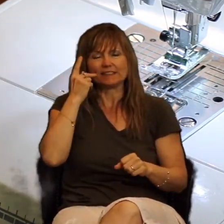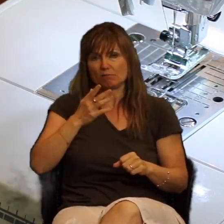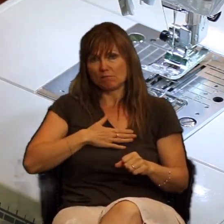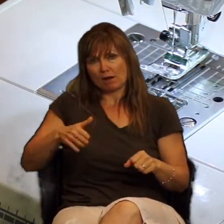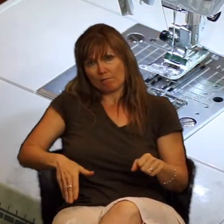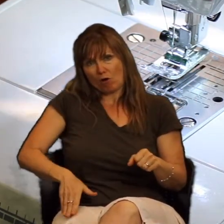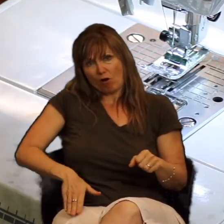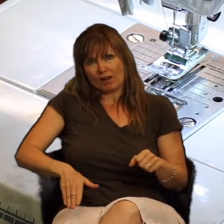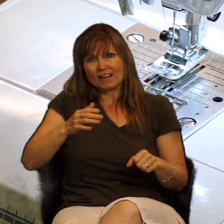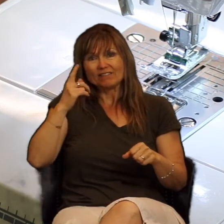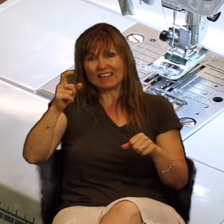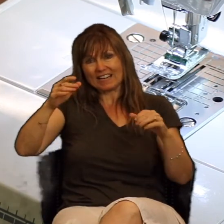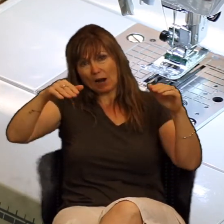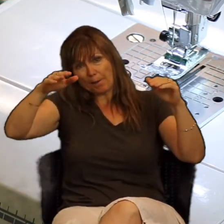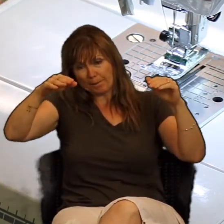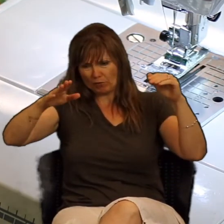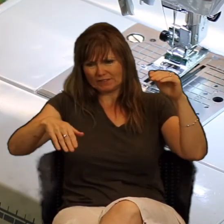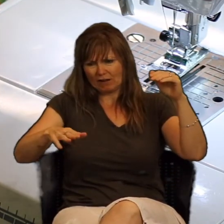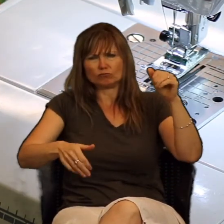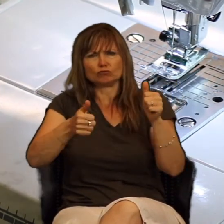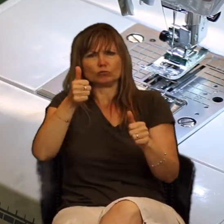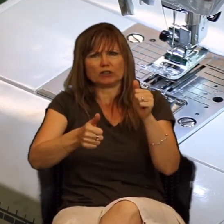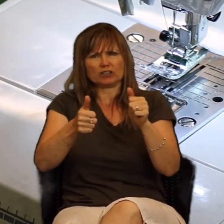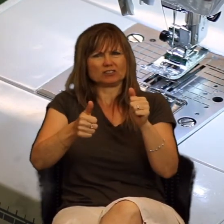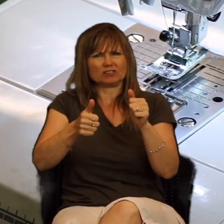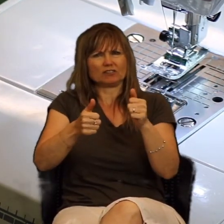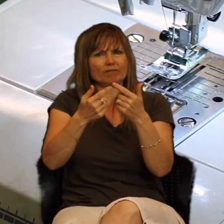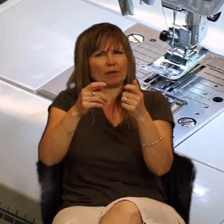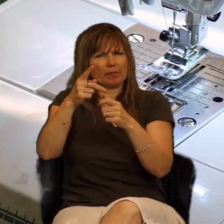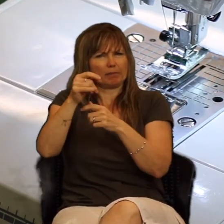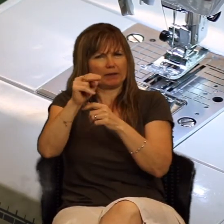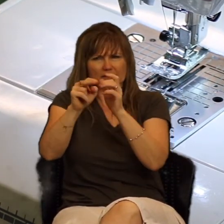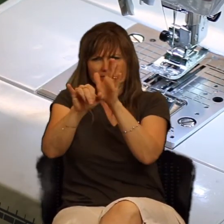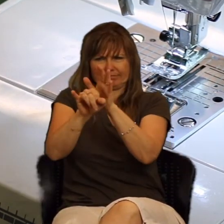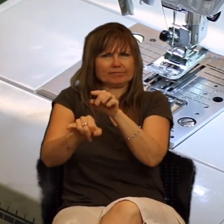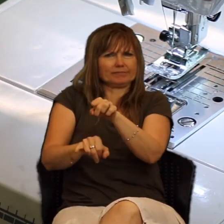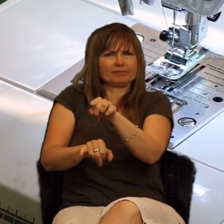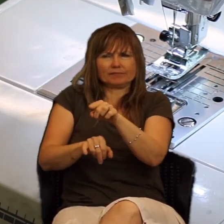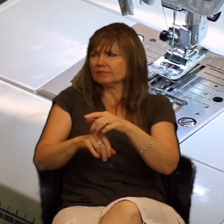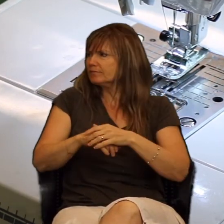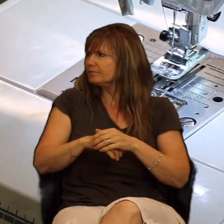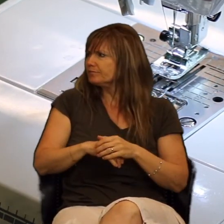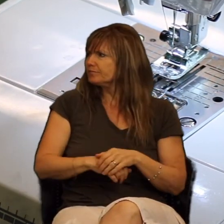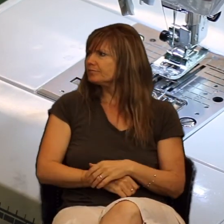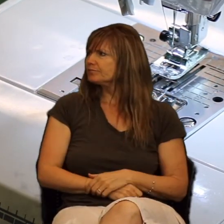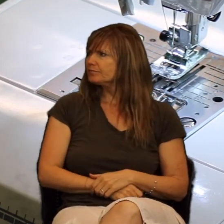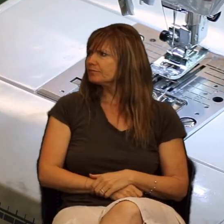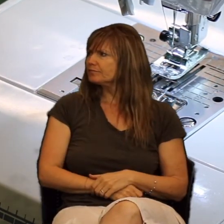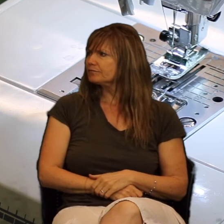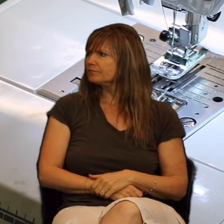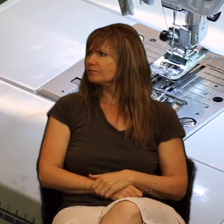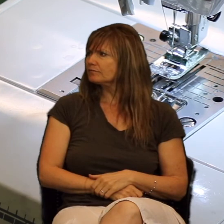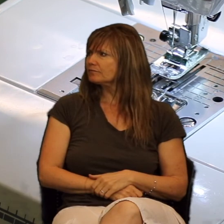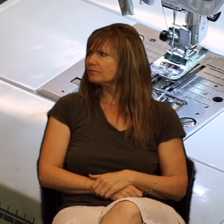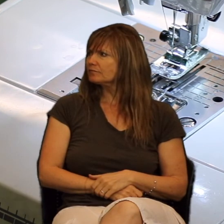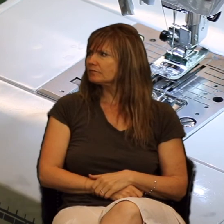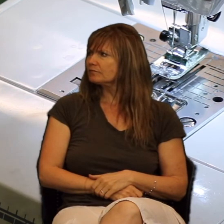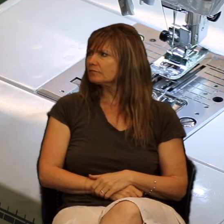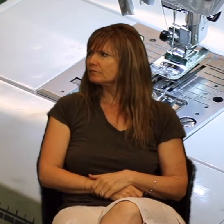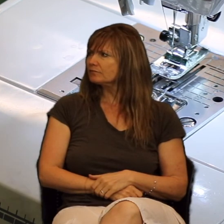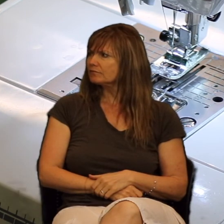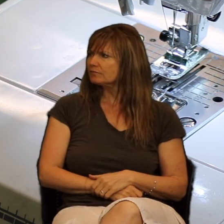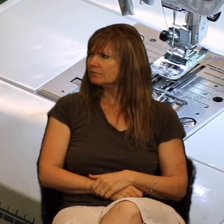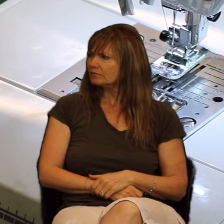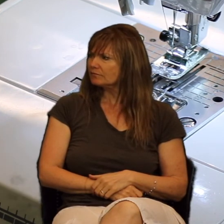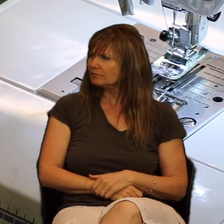go. So I'm flipping it over, and face to face, I'm going to